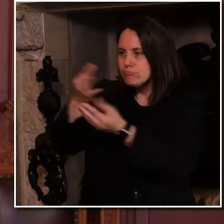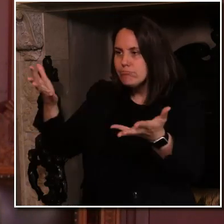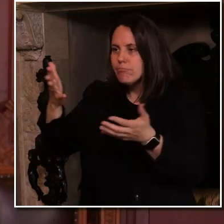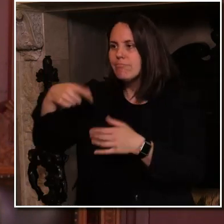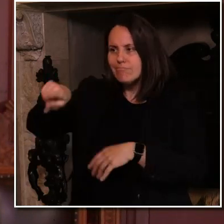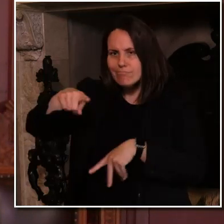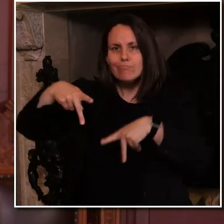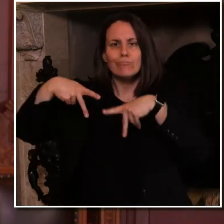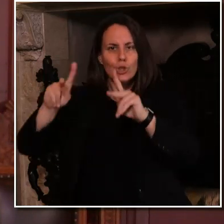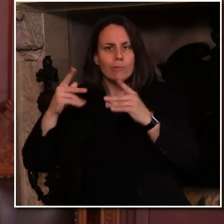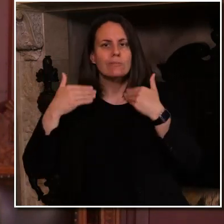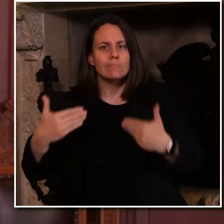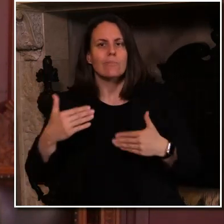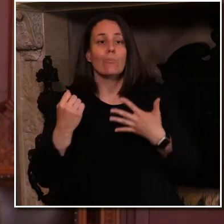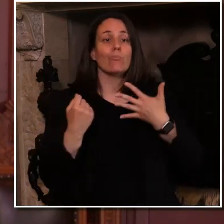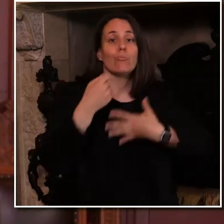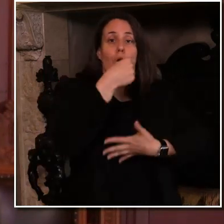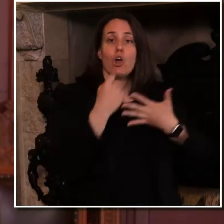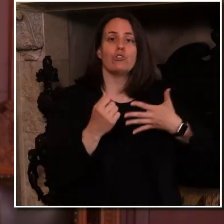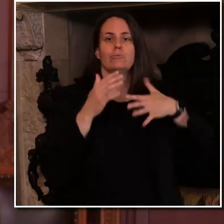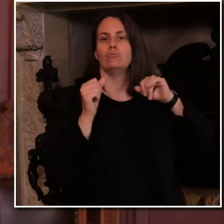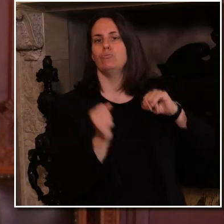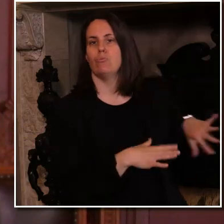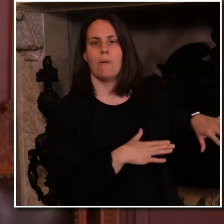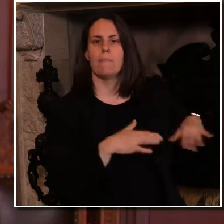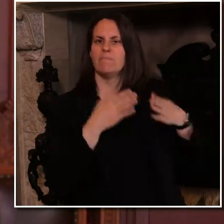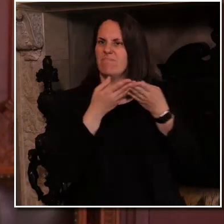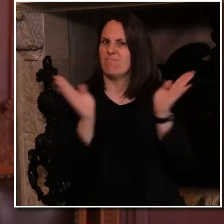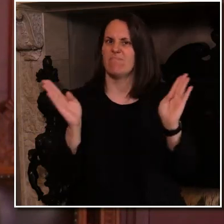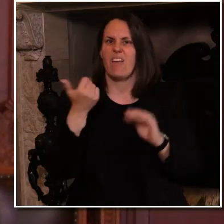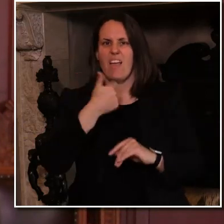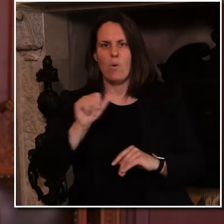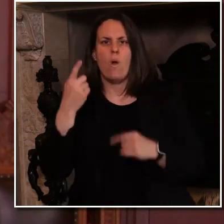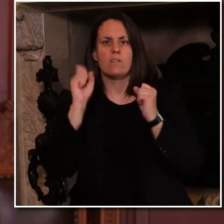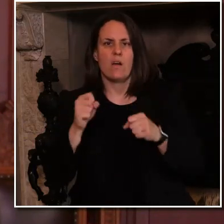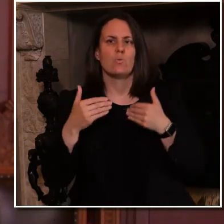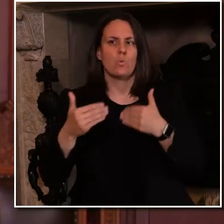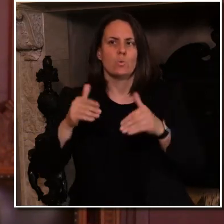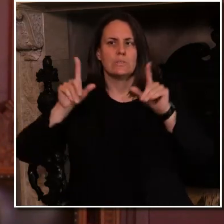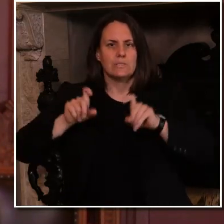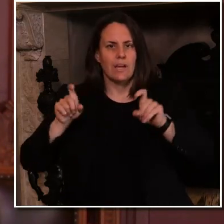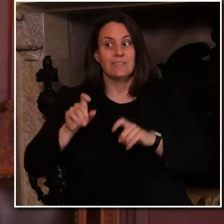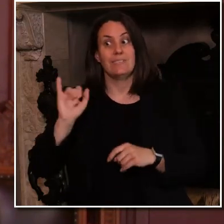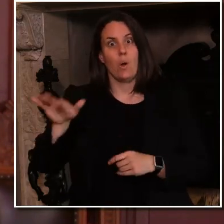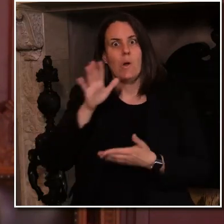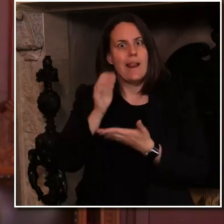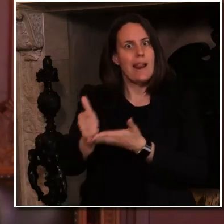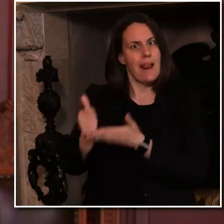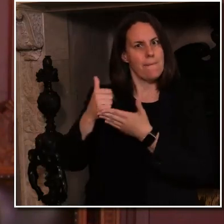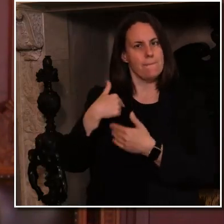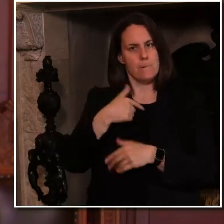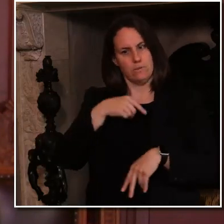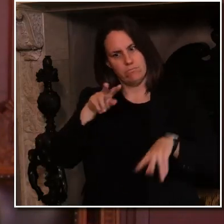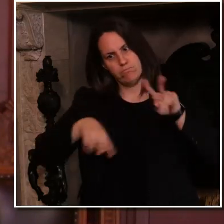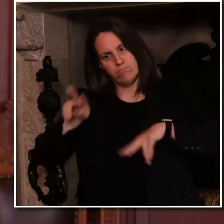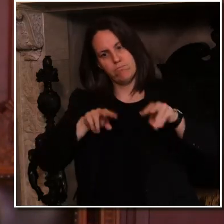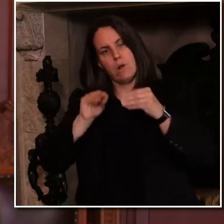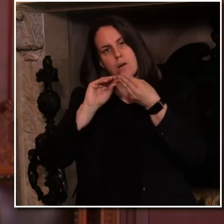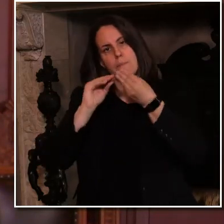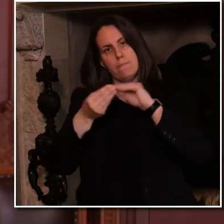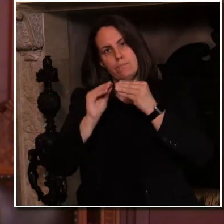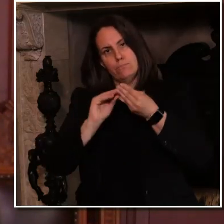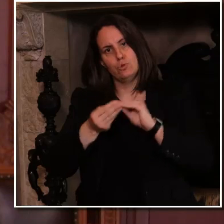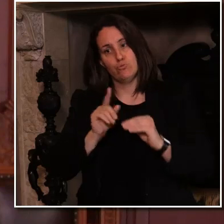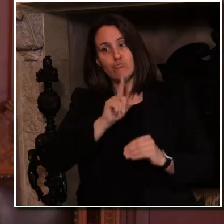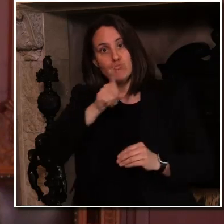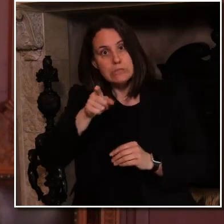where a trend line can be established in a reasonable way, and also help us get our contact